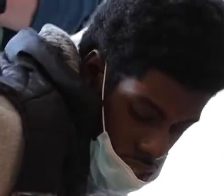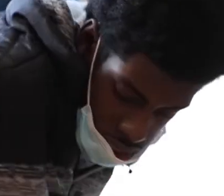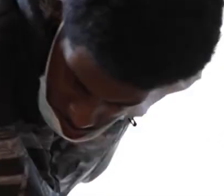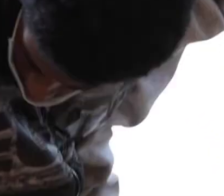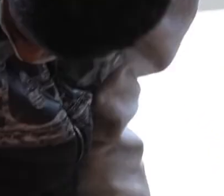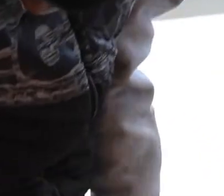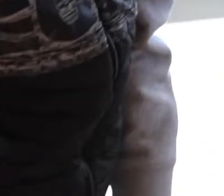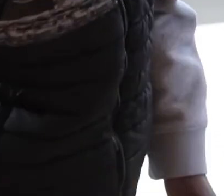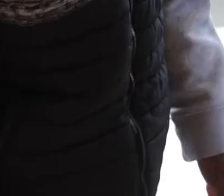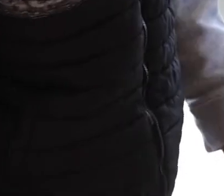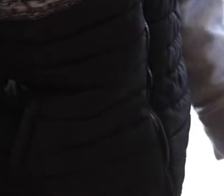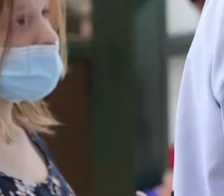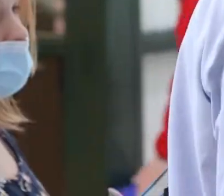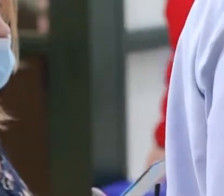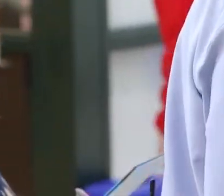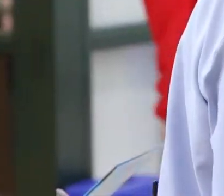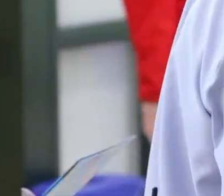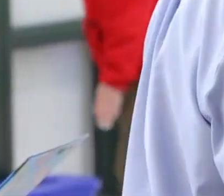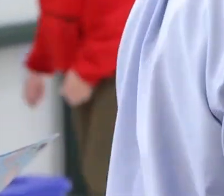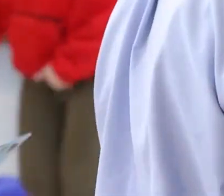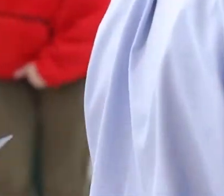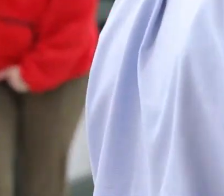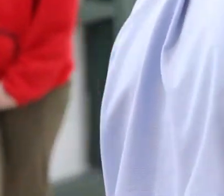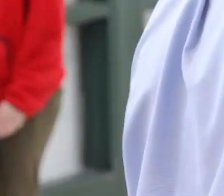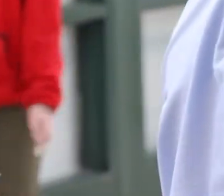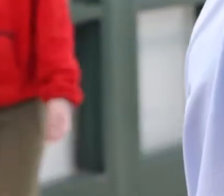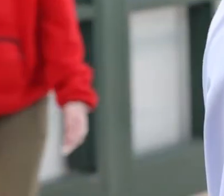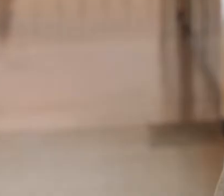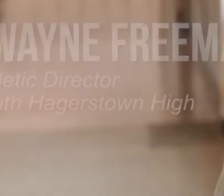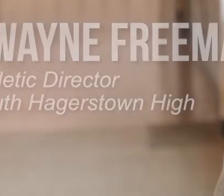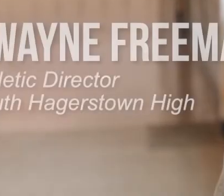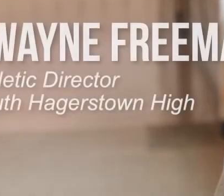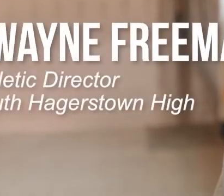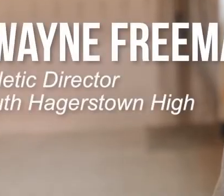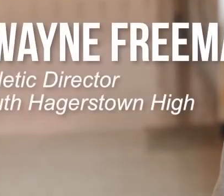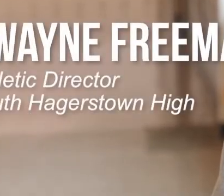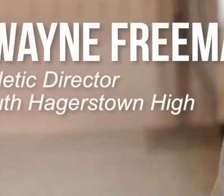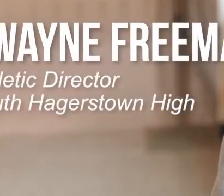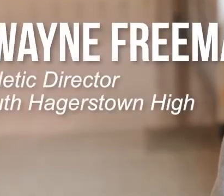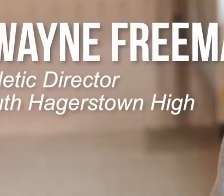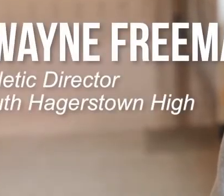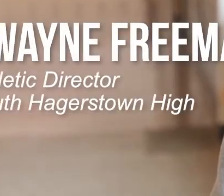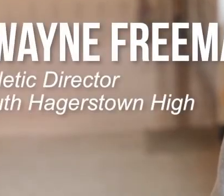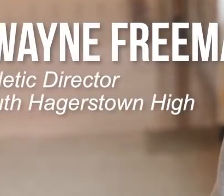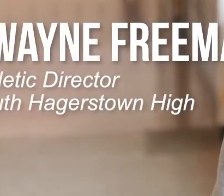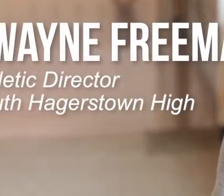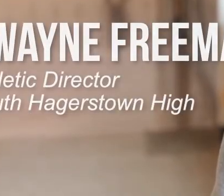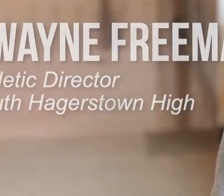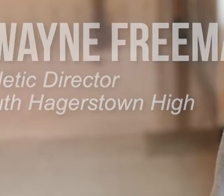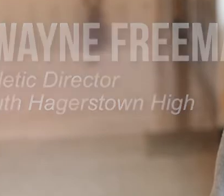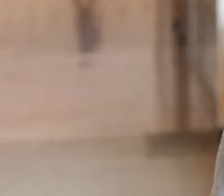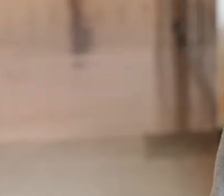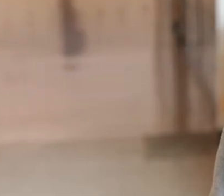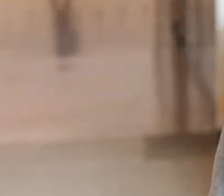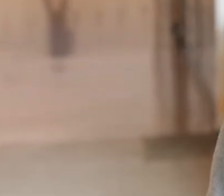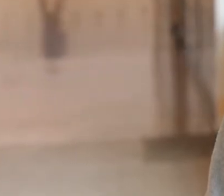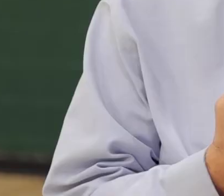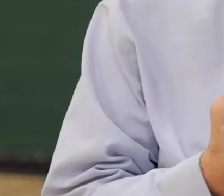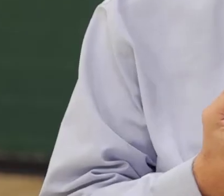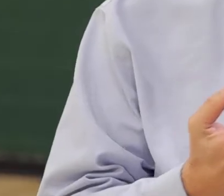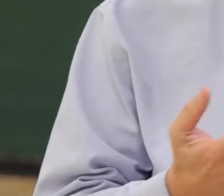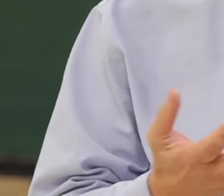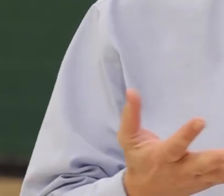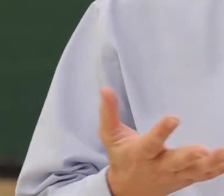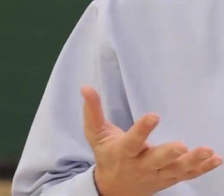specific needs. He is able to adjust to the abilities of the kids, and he's very, very effective at what he